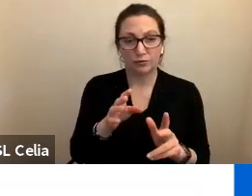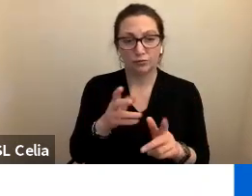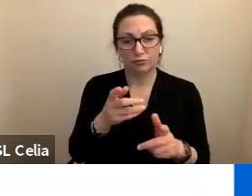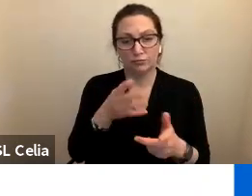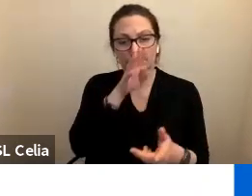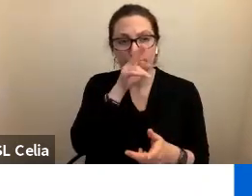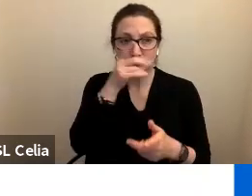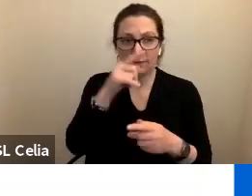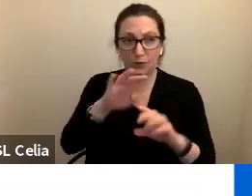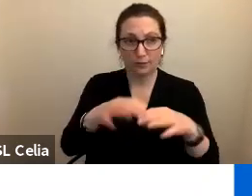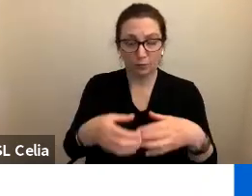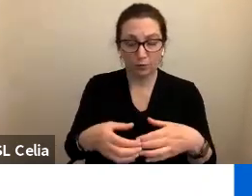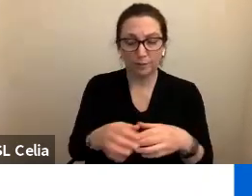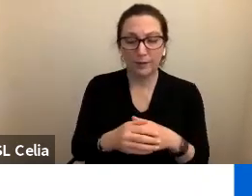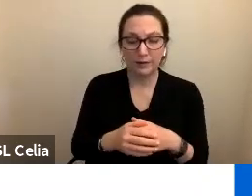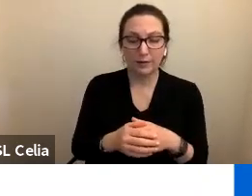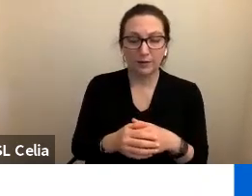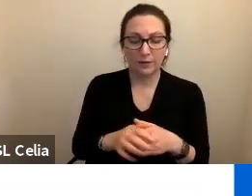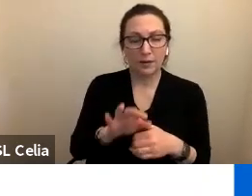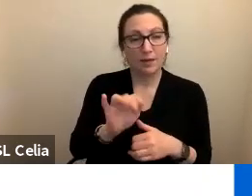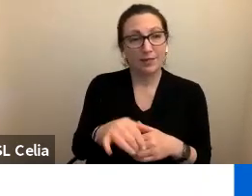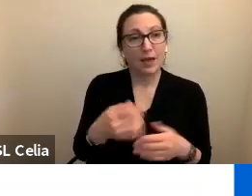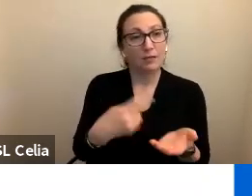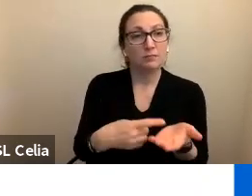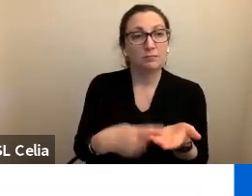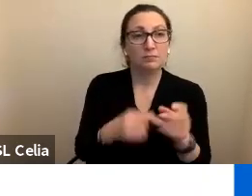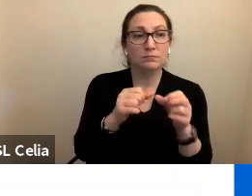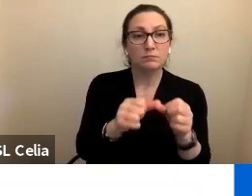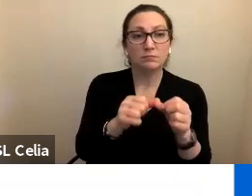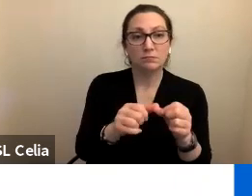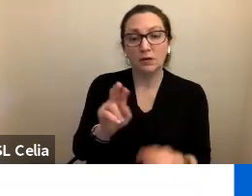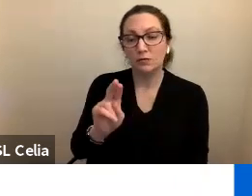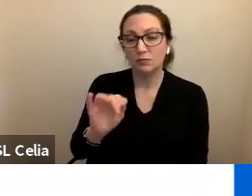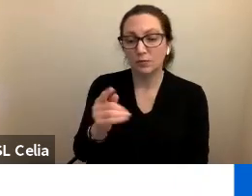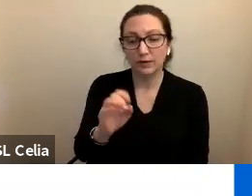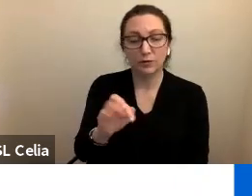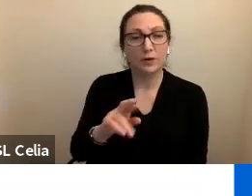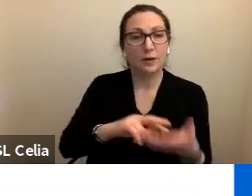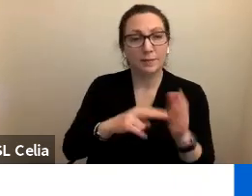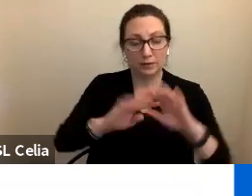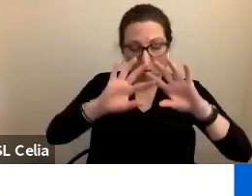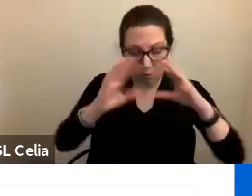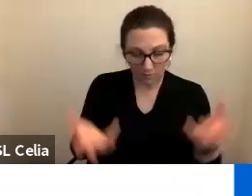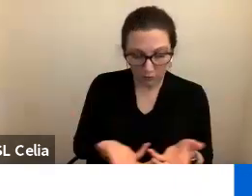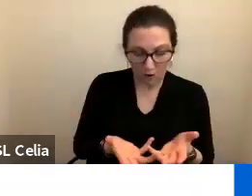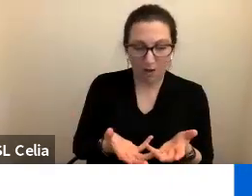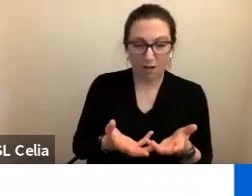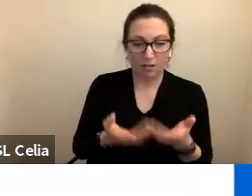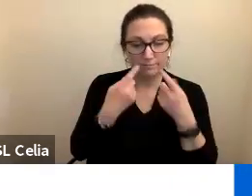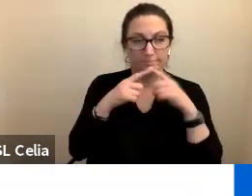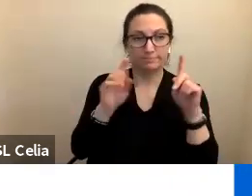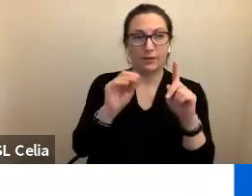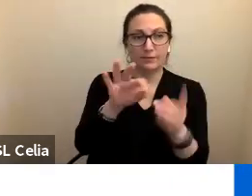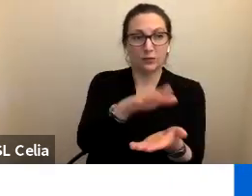statement, when it discussed maintaining rigor, was talking about the overall achievement of the school, as measured by